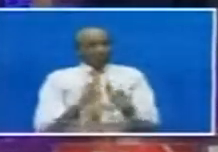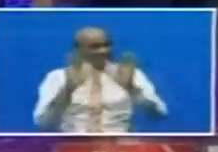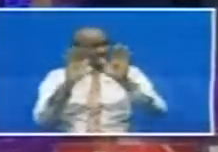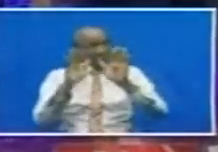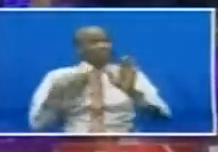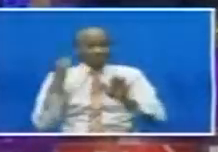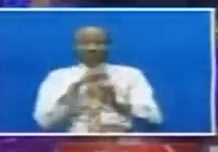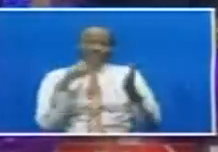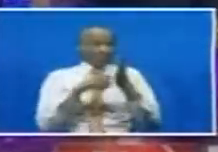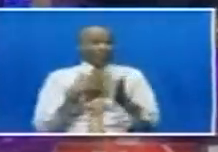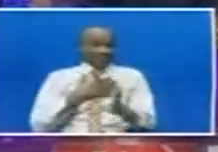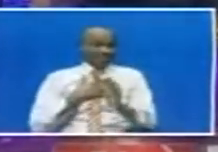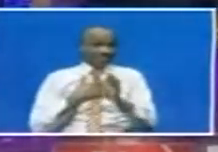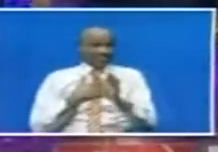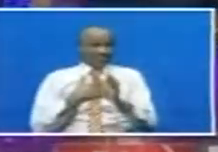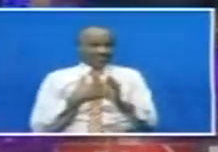Let me just finish my point here.